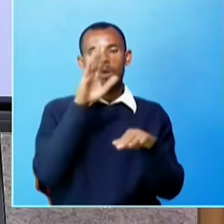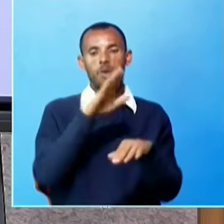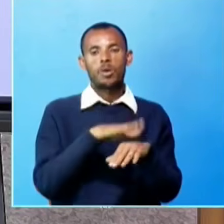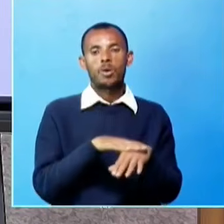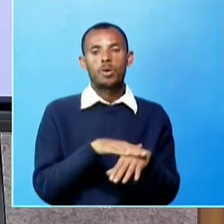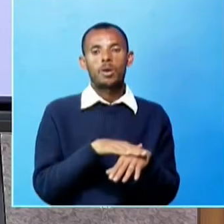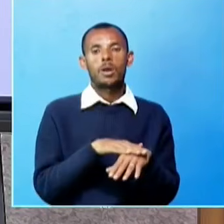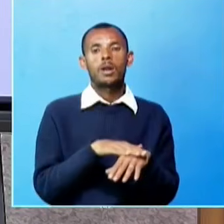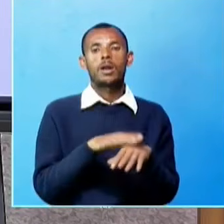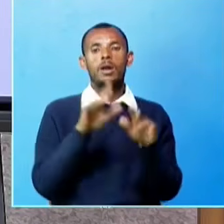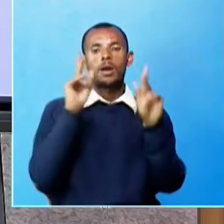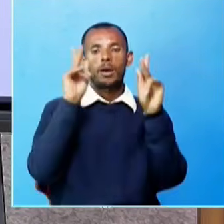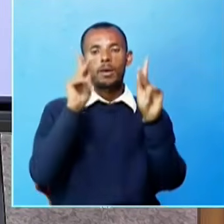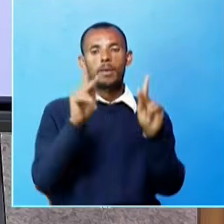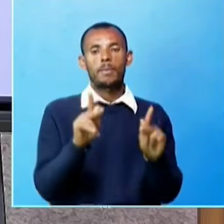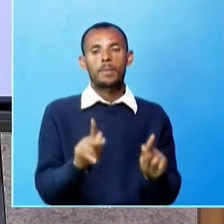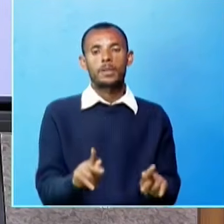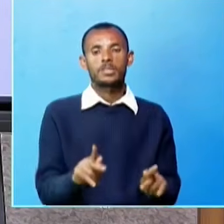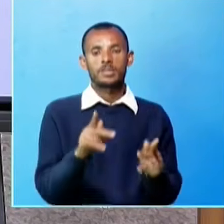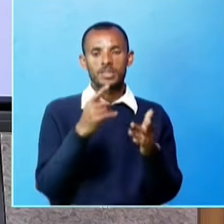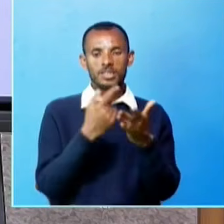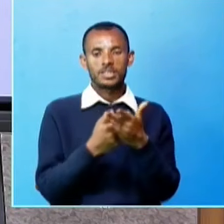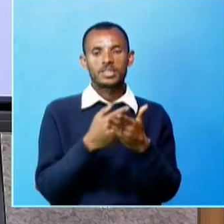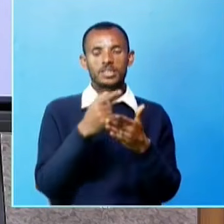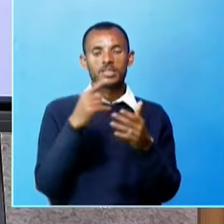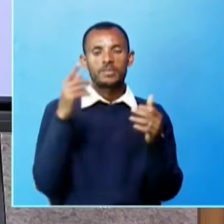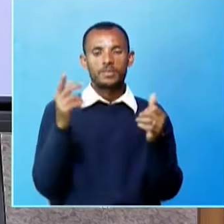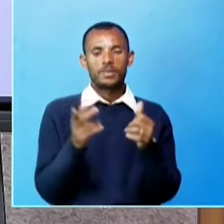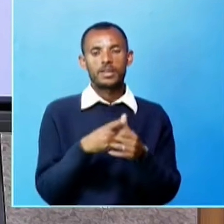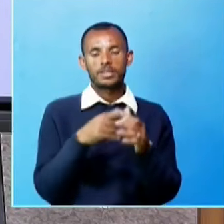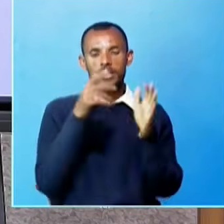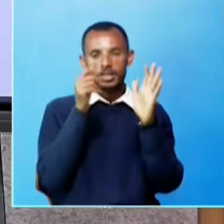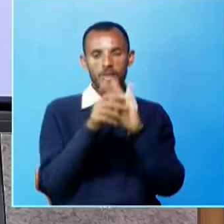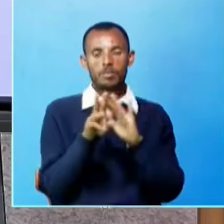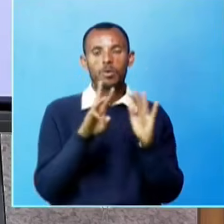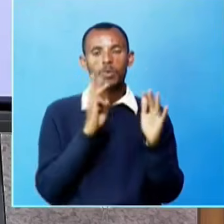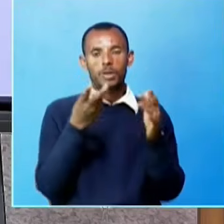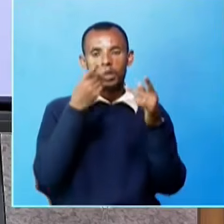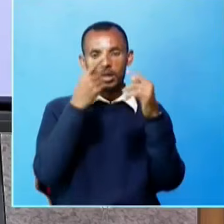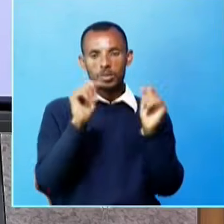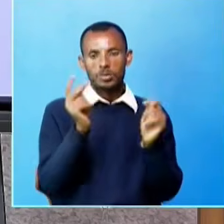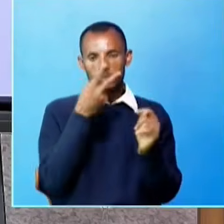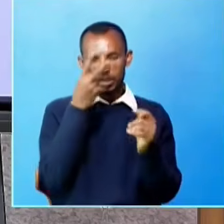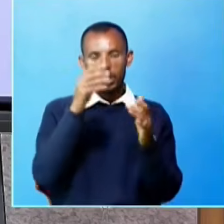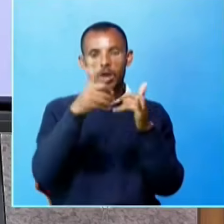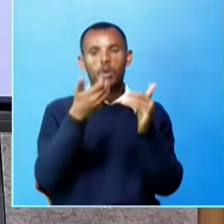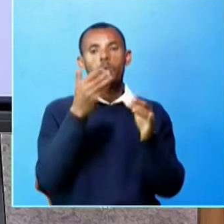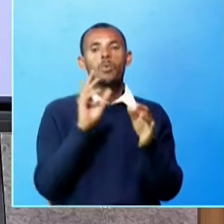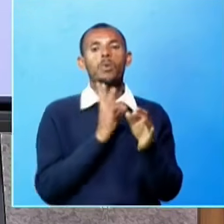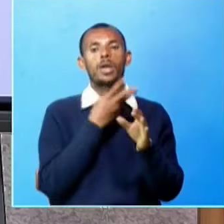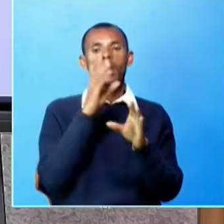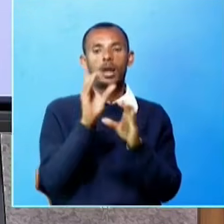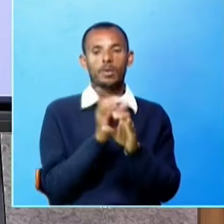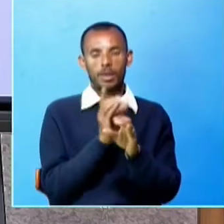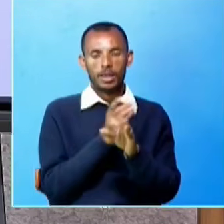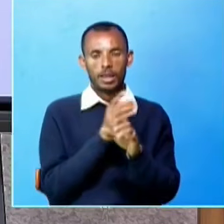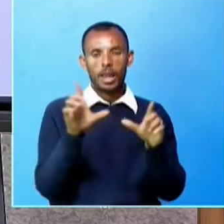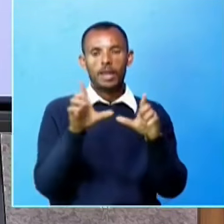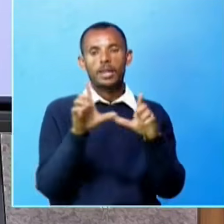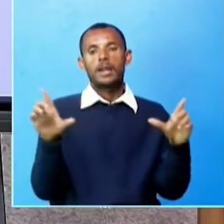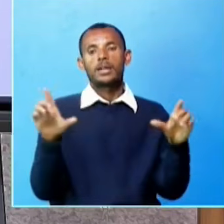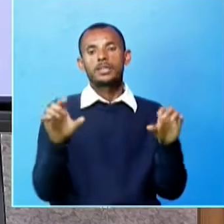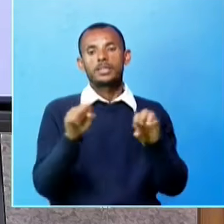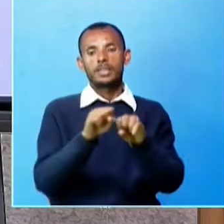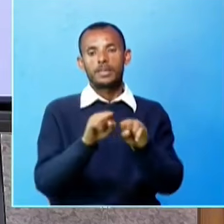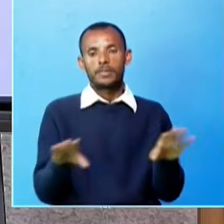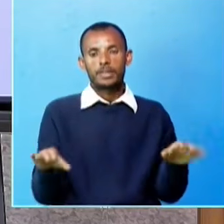a prism. Okay, in this first example, we will try to see how we can calculate the lateral surface area and the